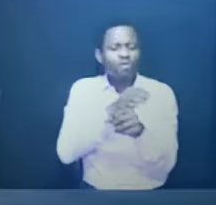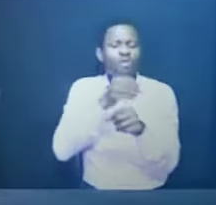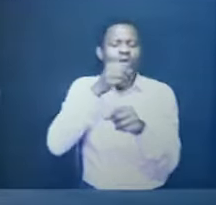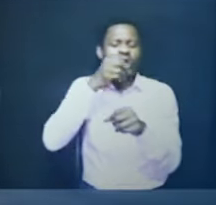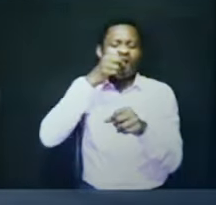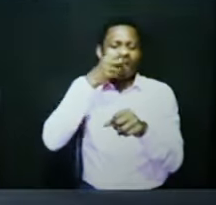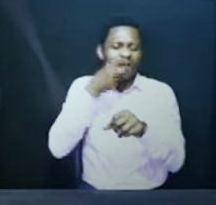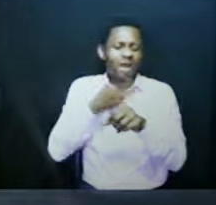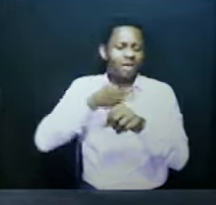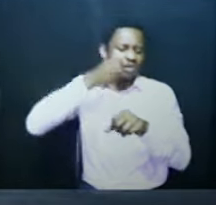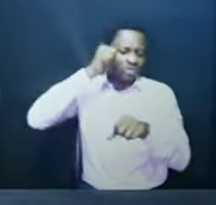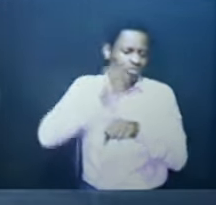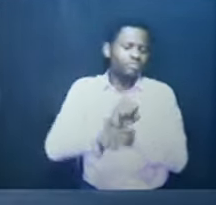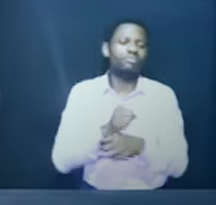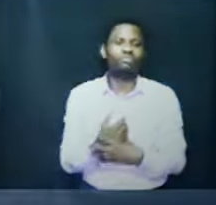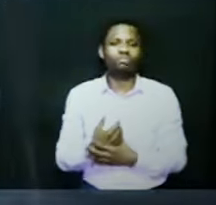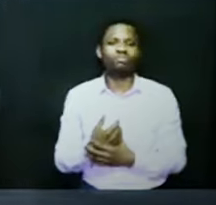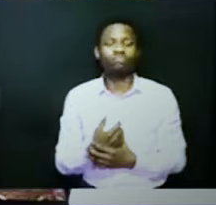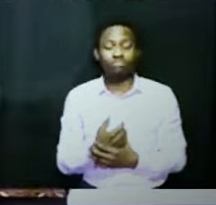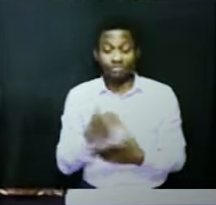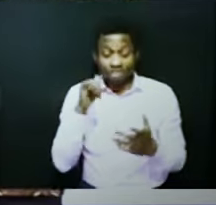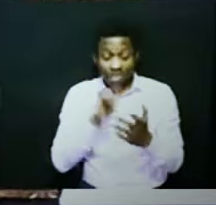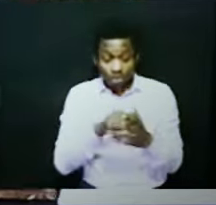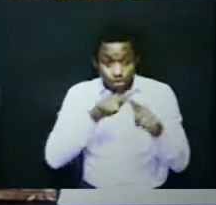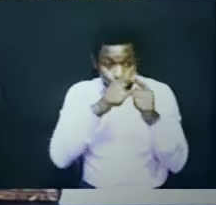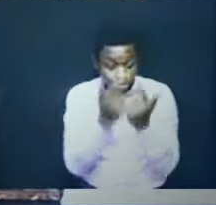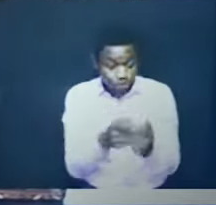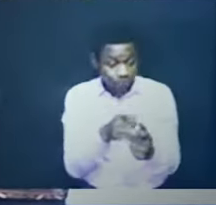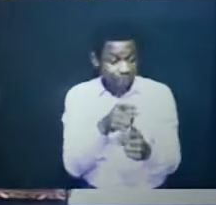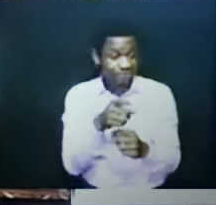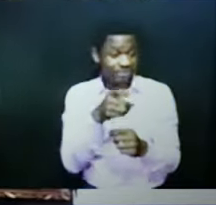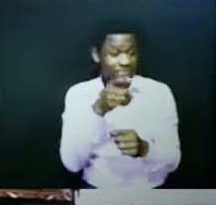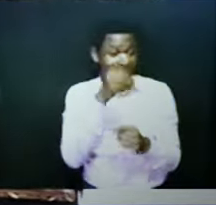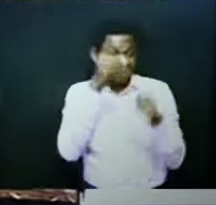diligent people, they are mindful of details.